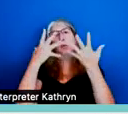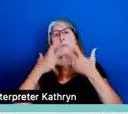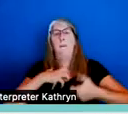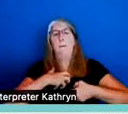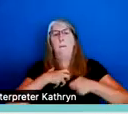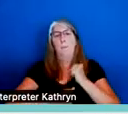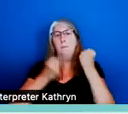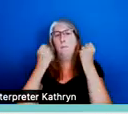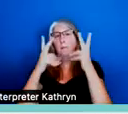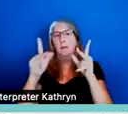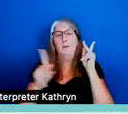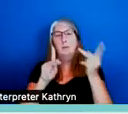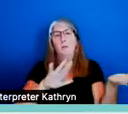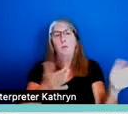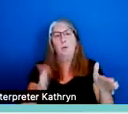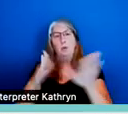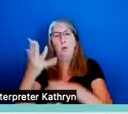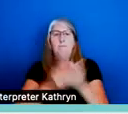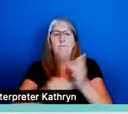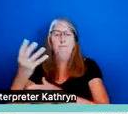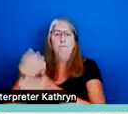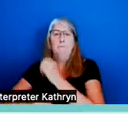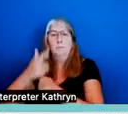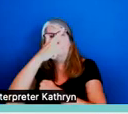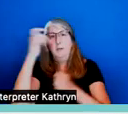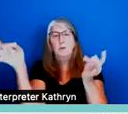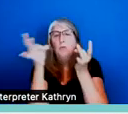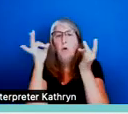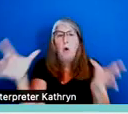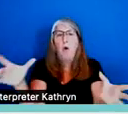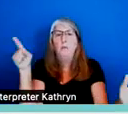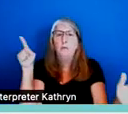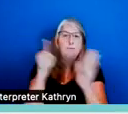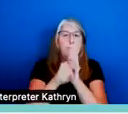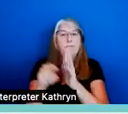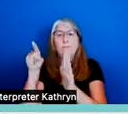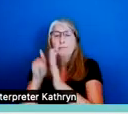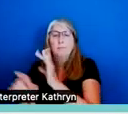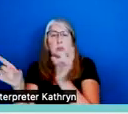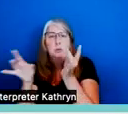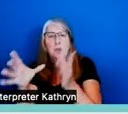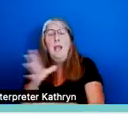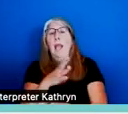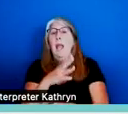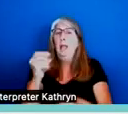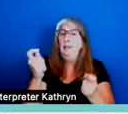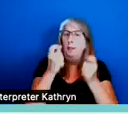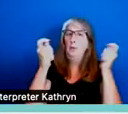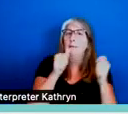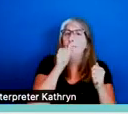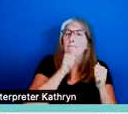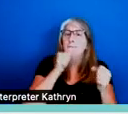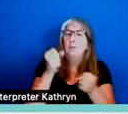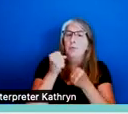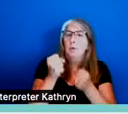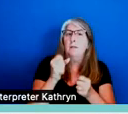many lives lost due to senseless acts of violence and celebrate the resilience and strength